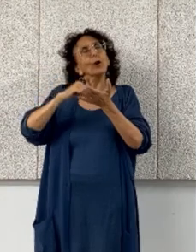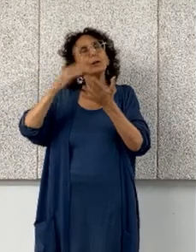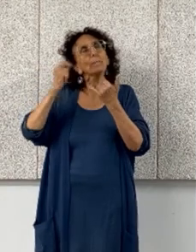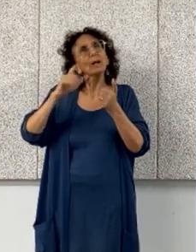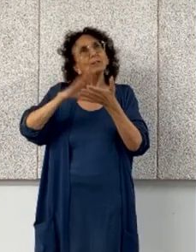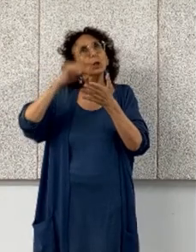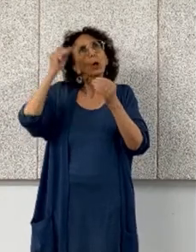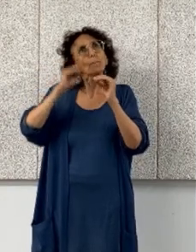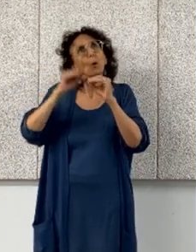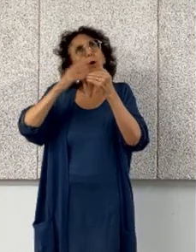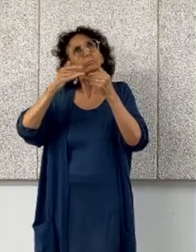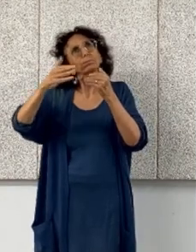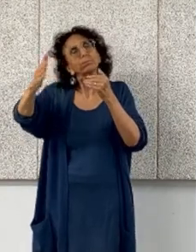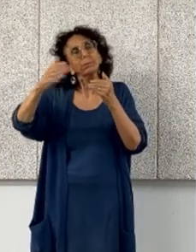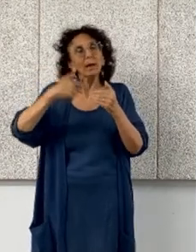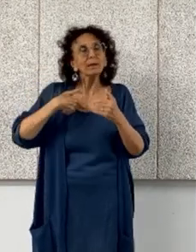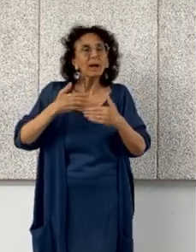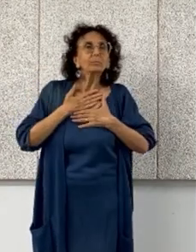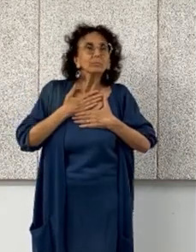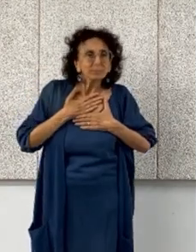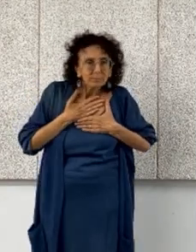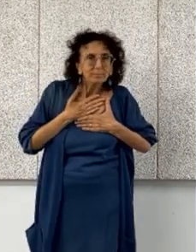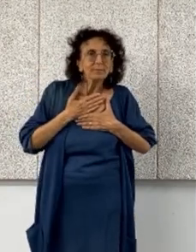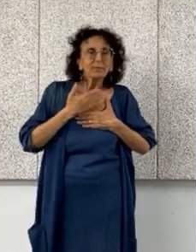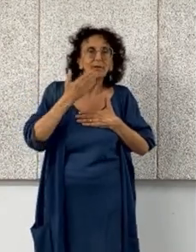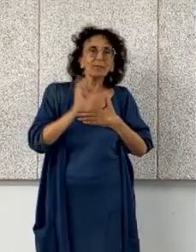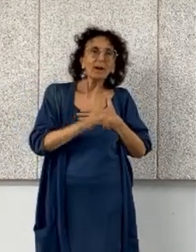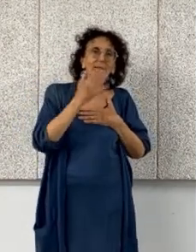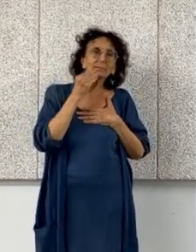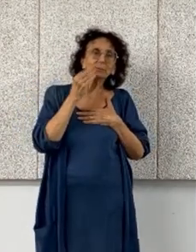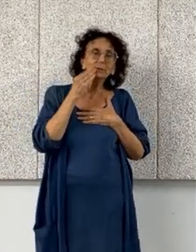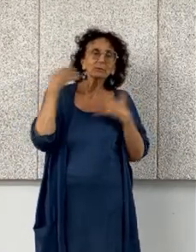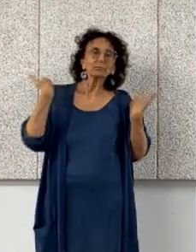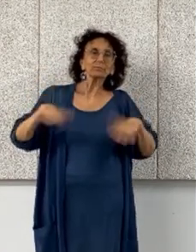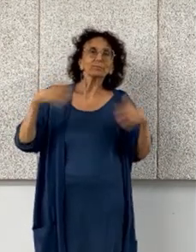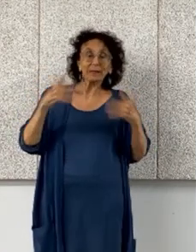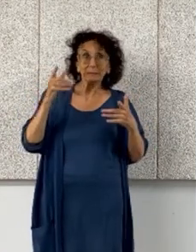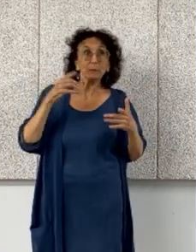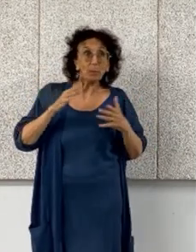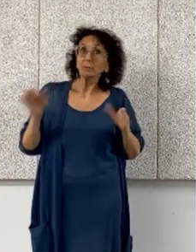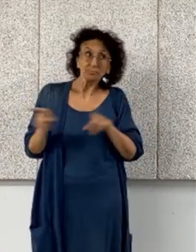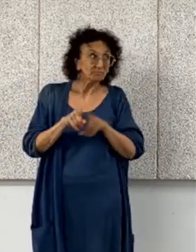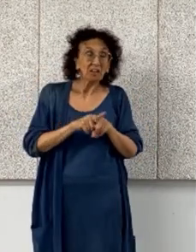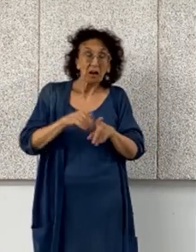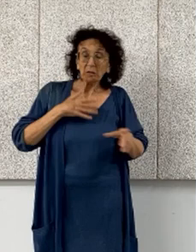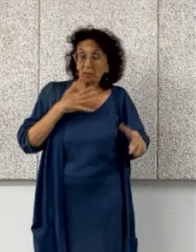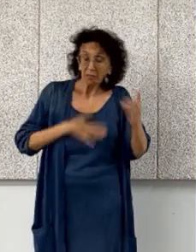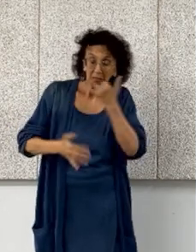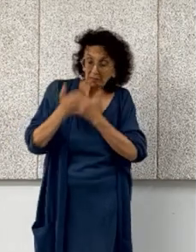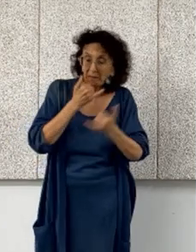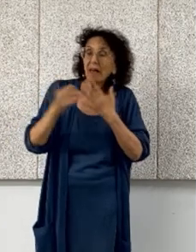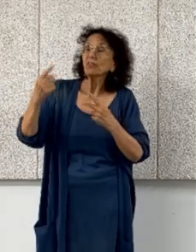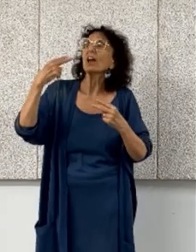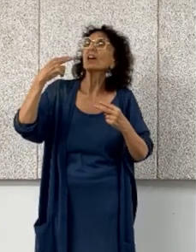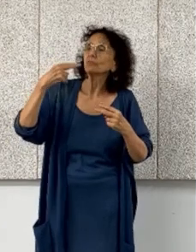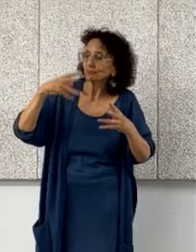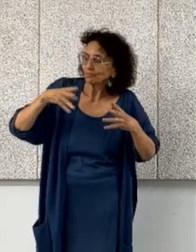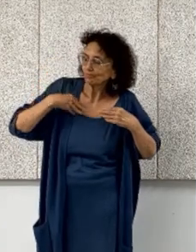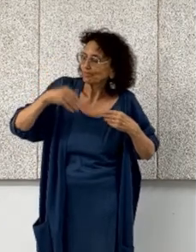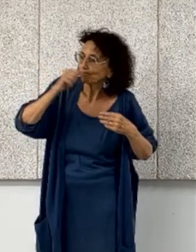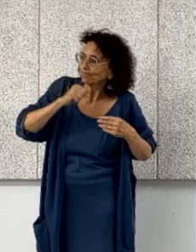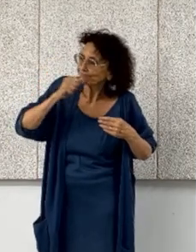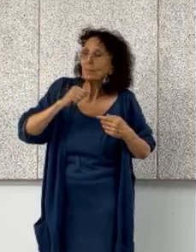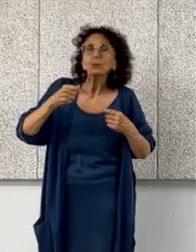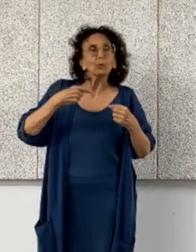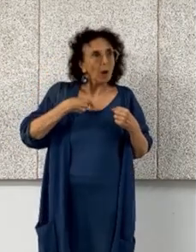I'm extremely grateful for that experience, which indeed I did make some big mistakes and was given a lot of grace, and that's something I try to share